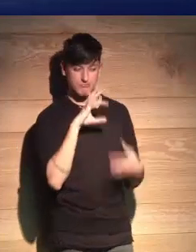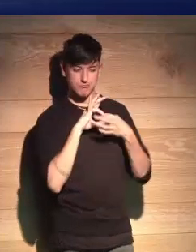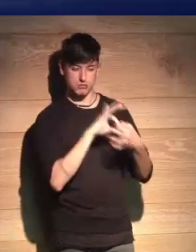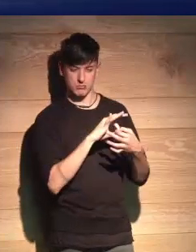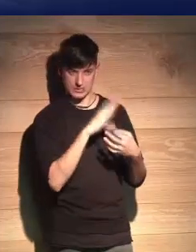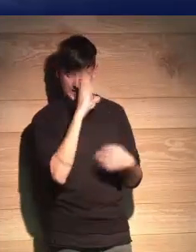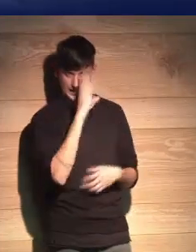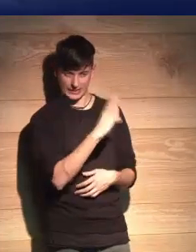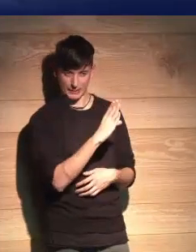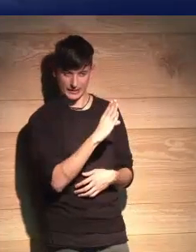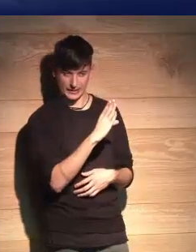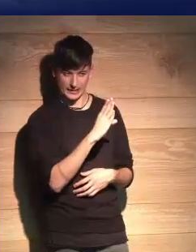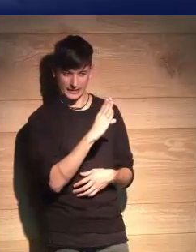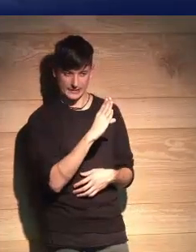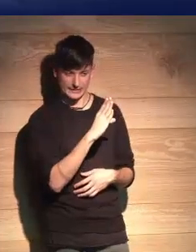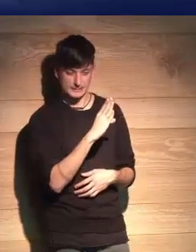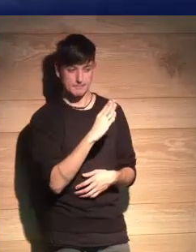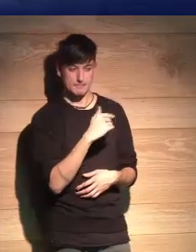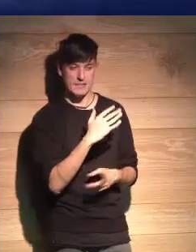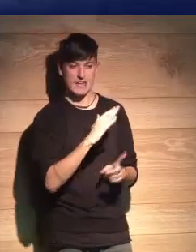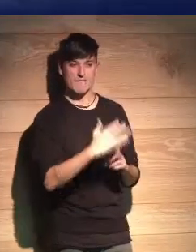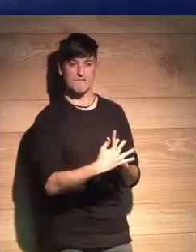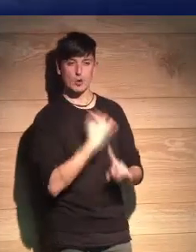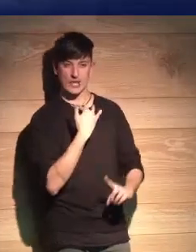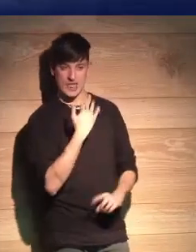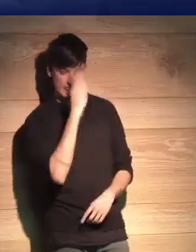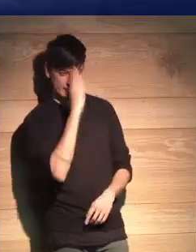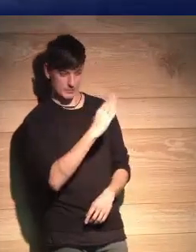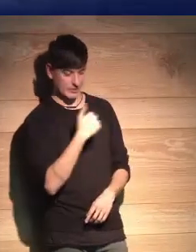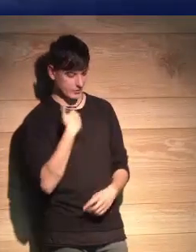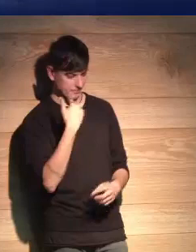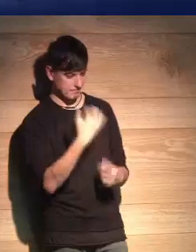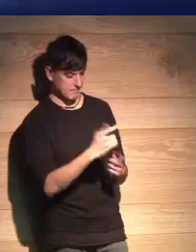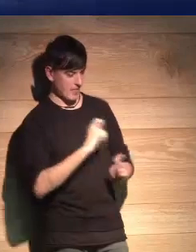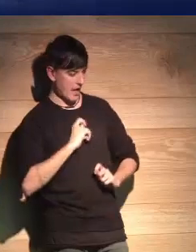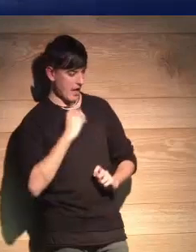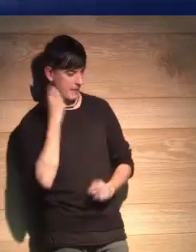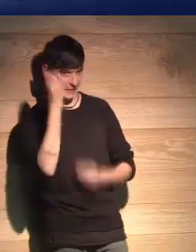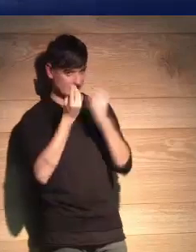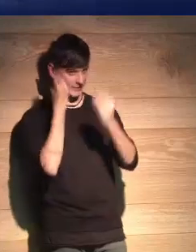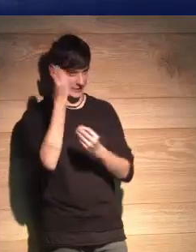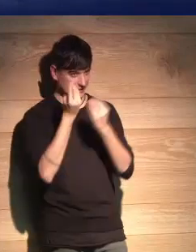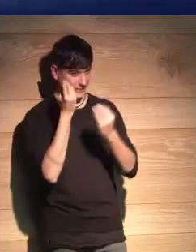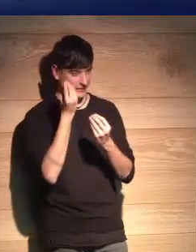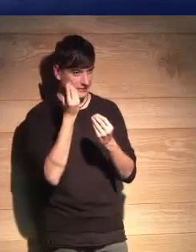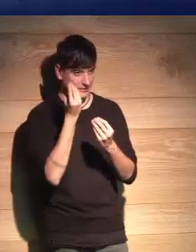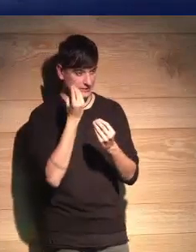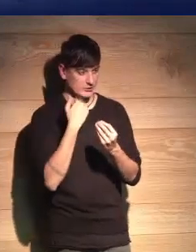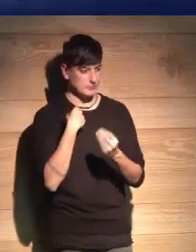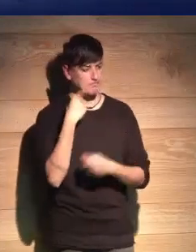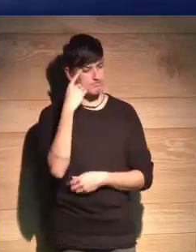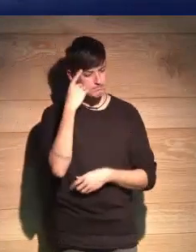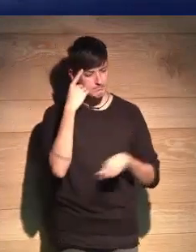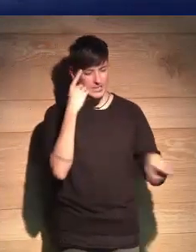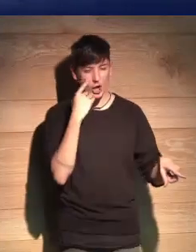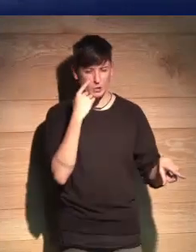us directly, that make us talk to ourselves and reflect and consider that we